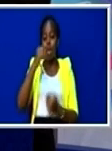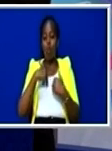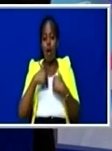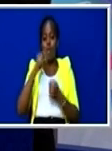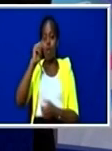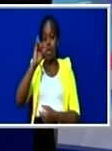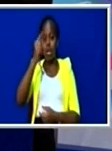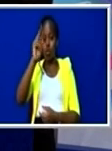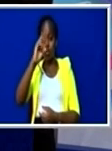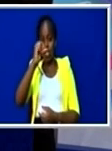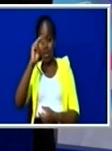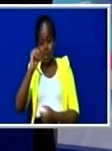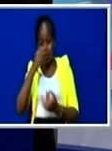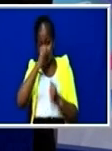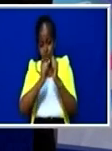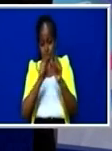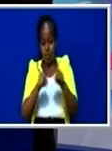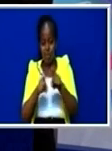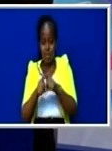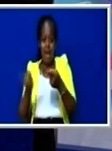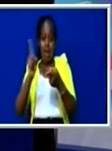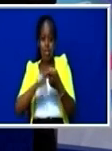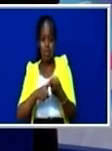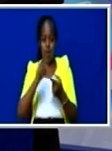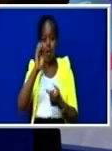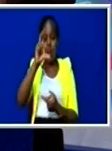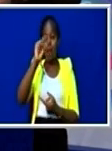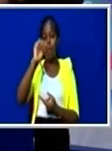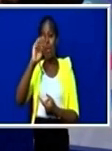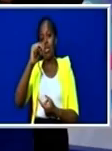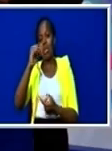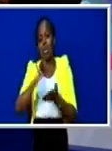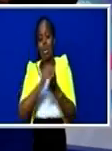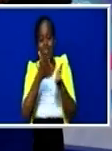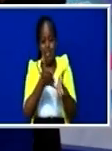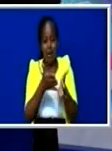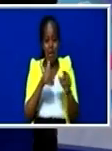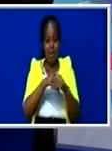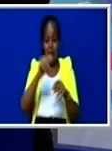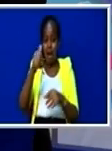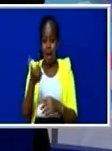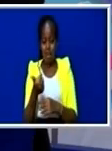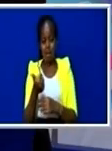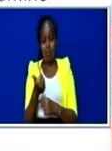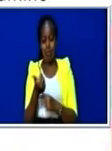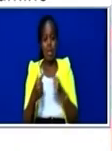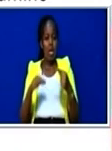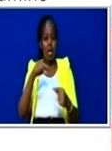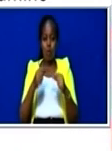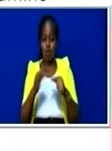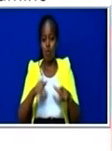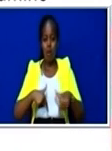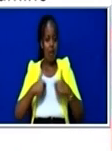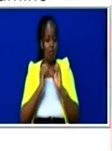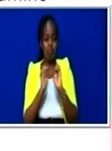of nitrogen, which of course is an additional element that is not there in other